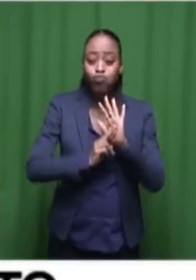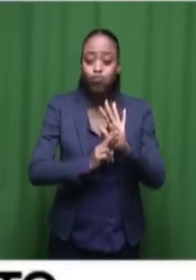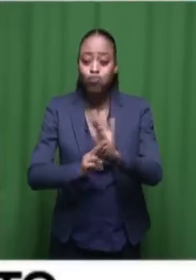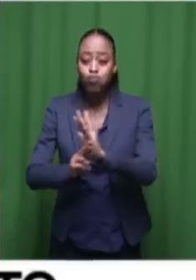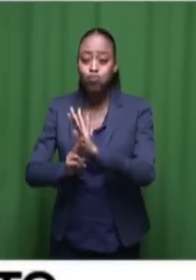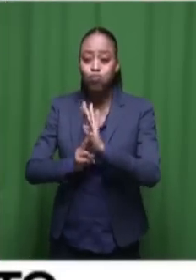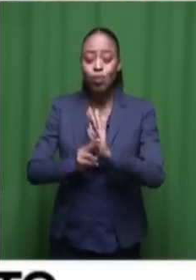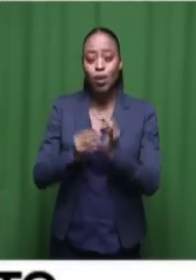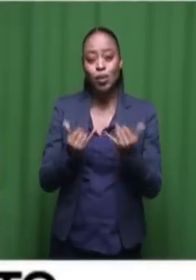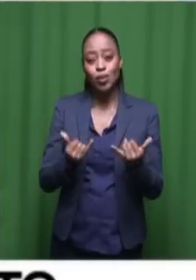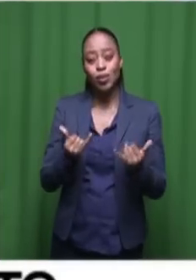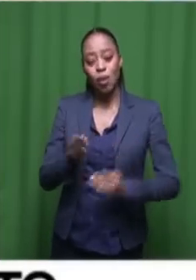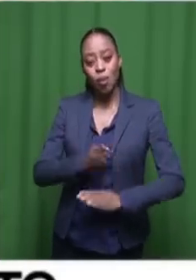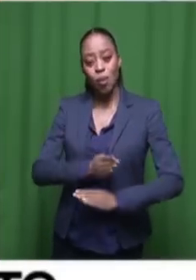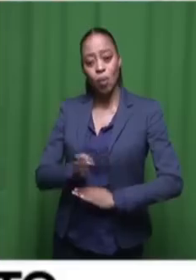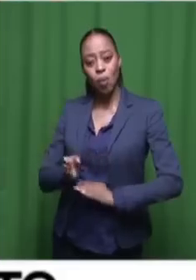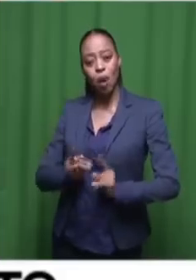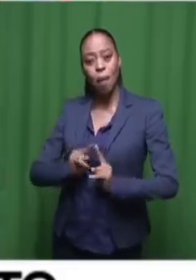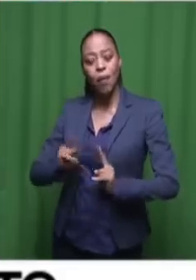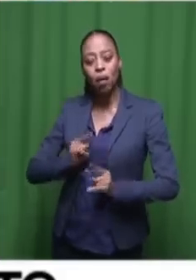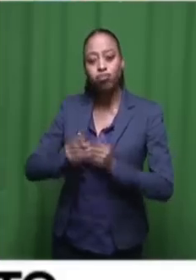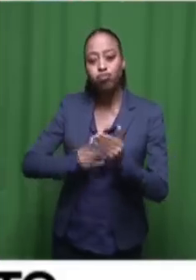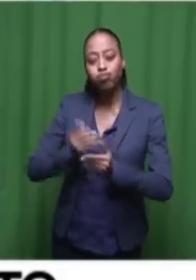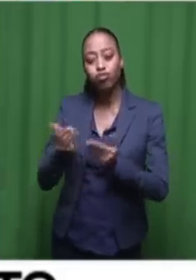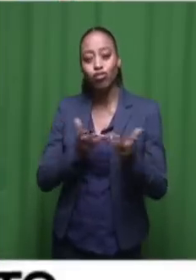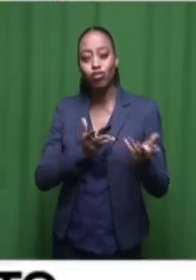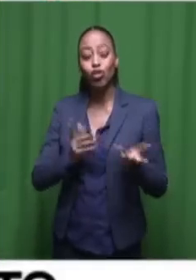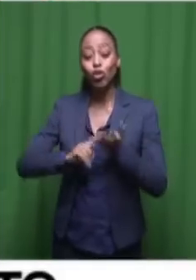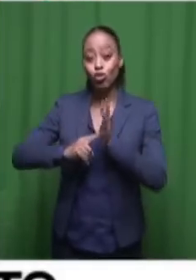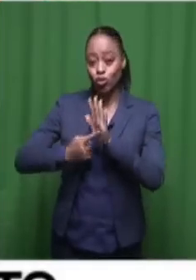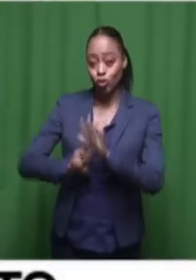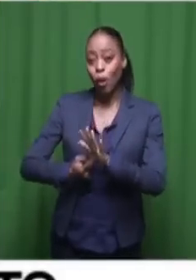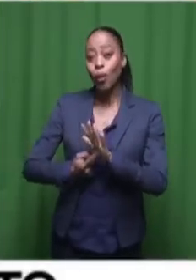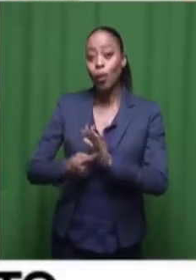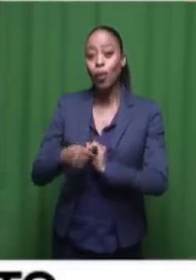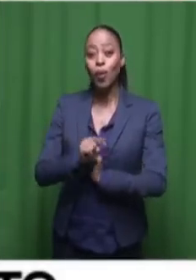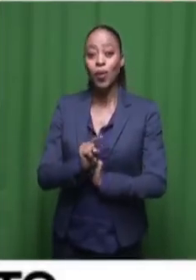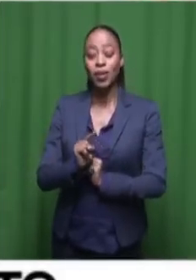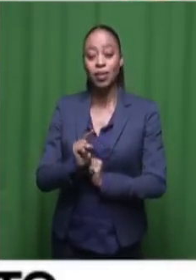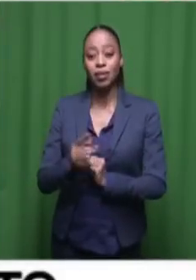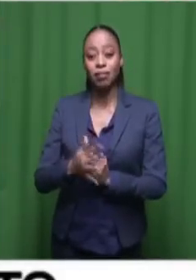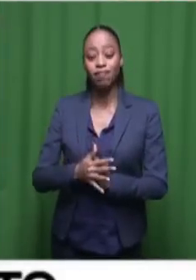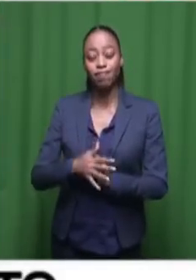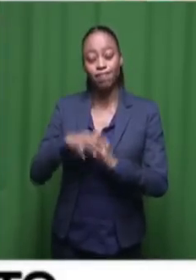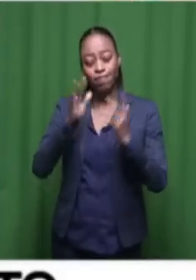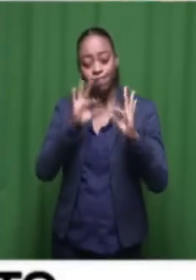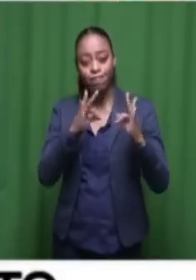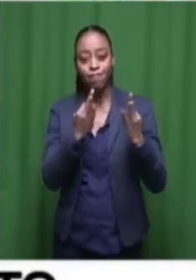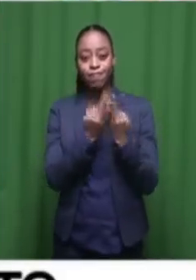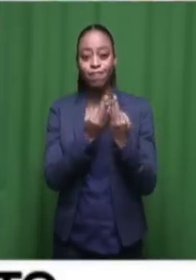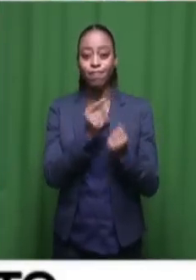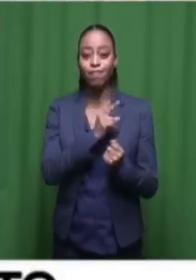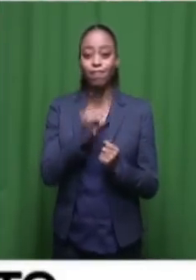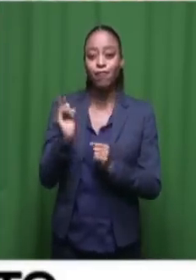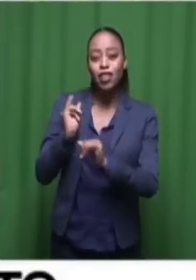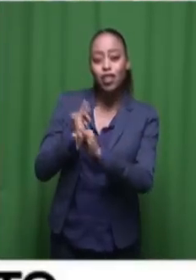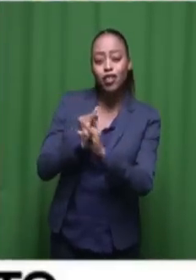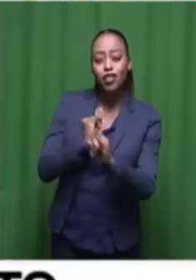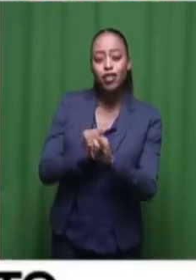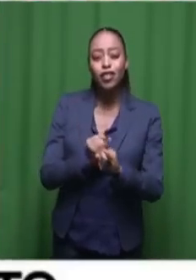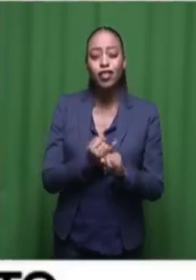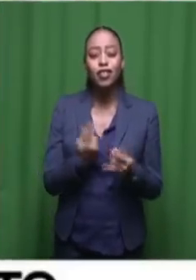this procession, I think, very much symbolizing the royal family itself, the